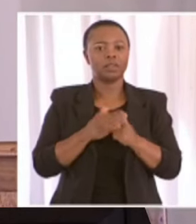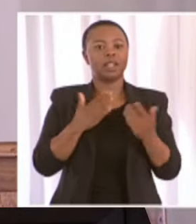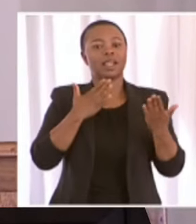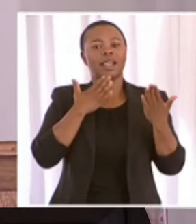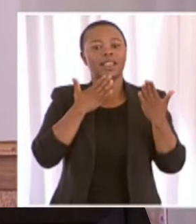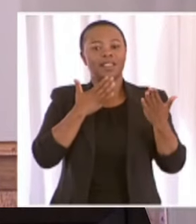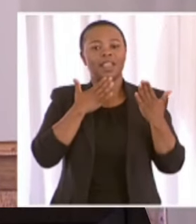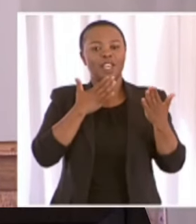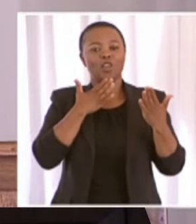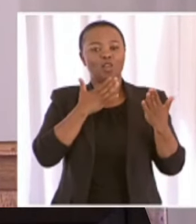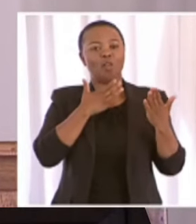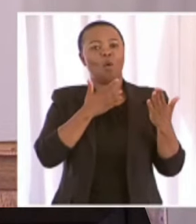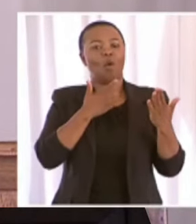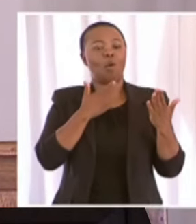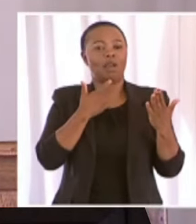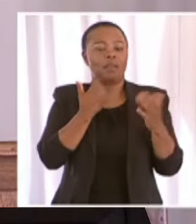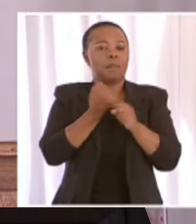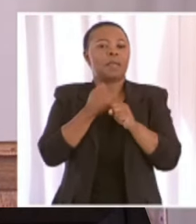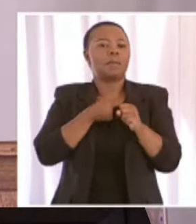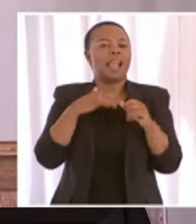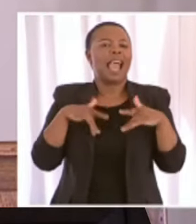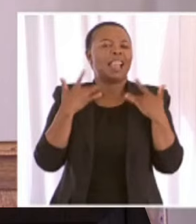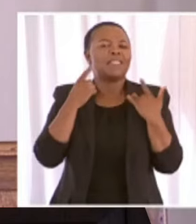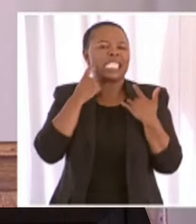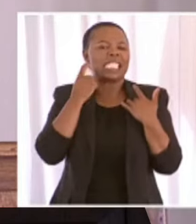my life easy